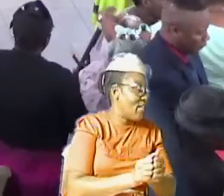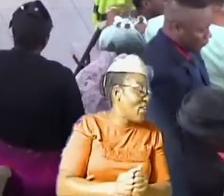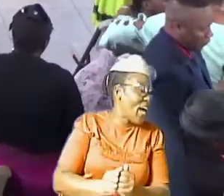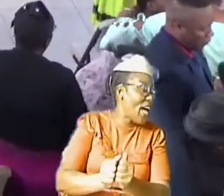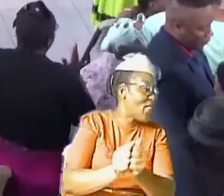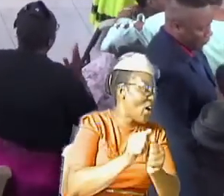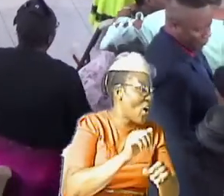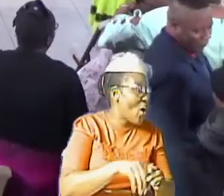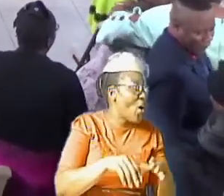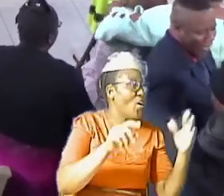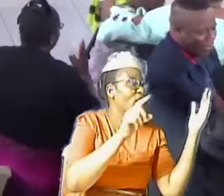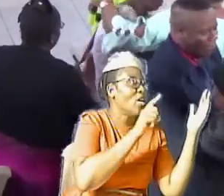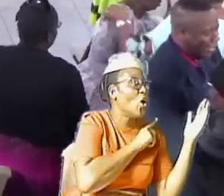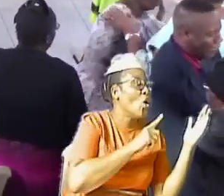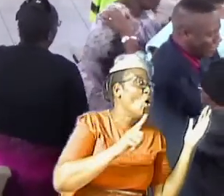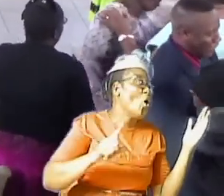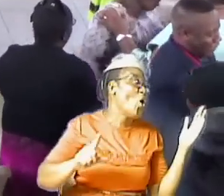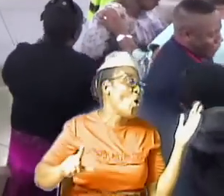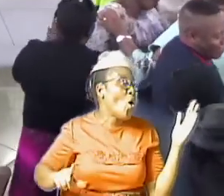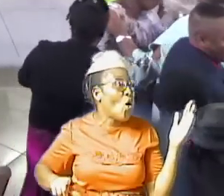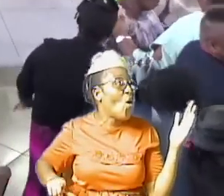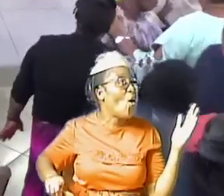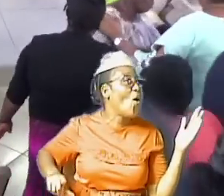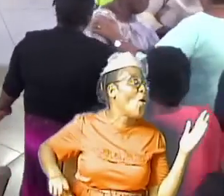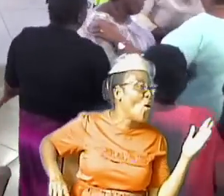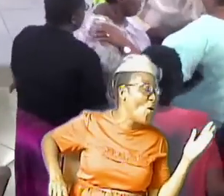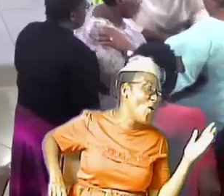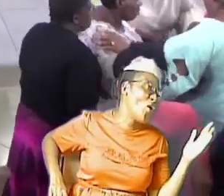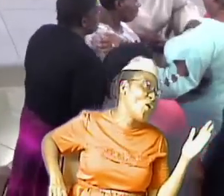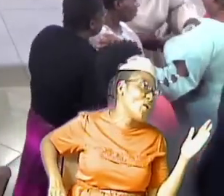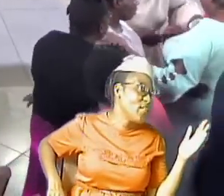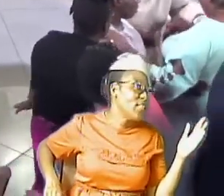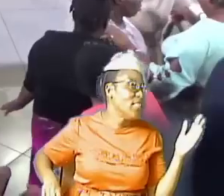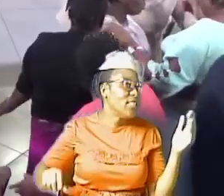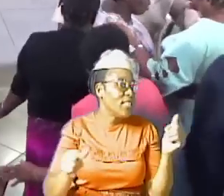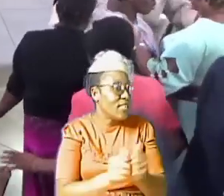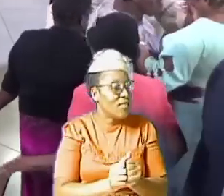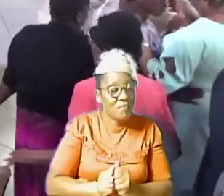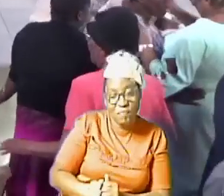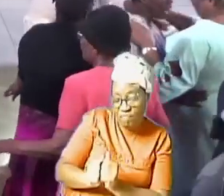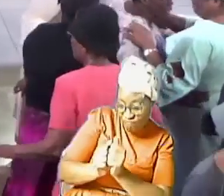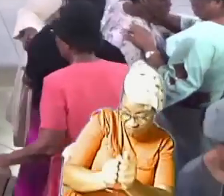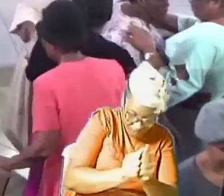all get together in the Lord.